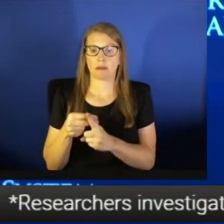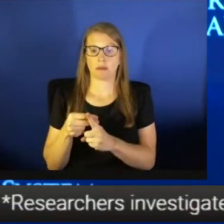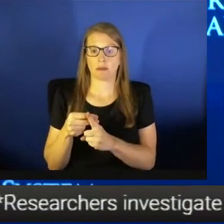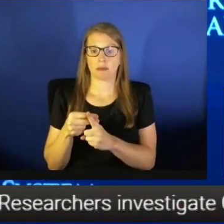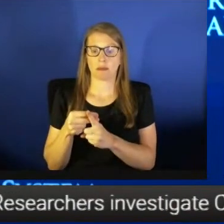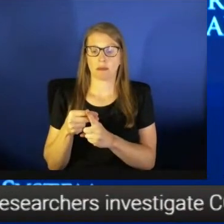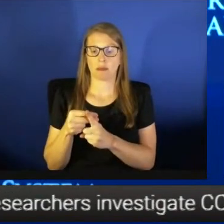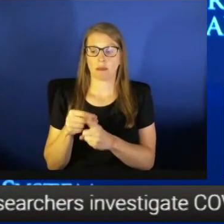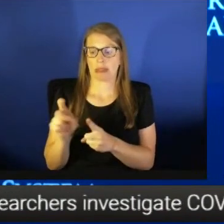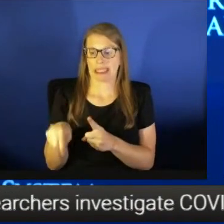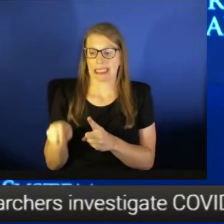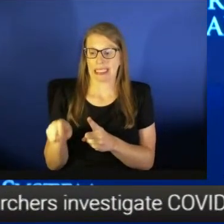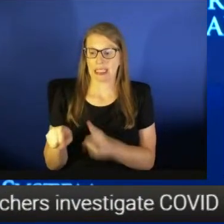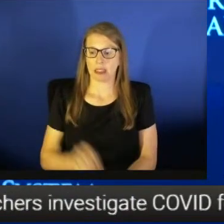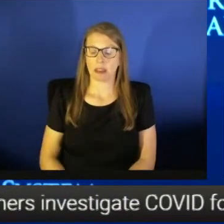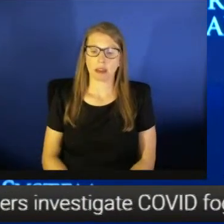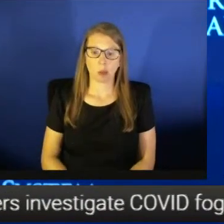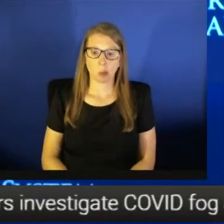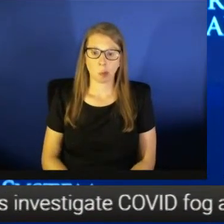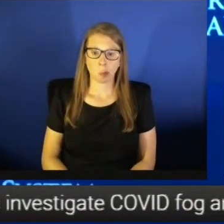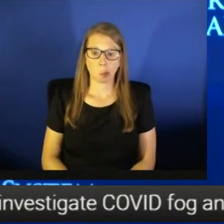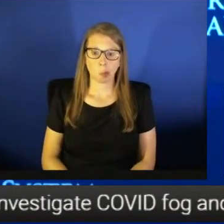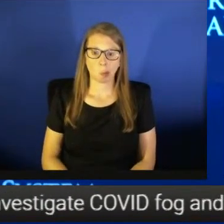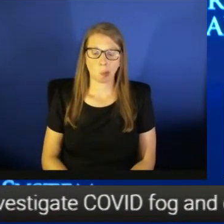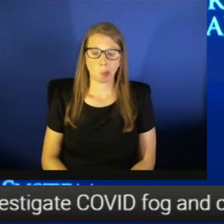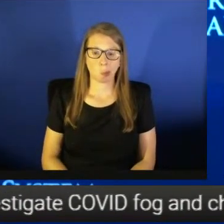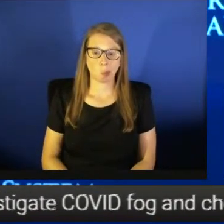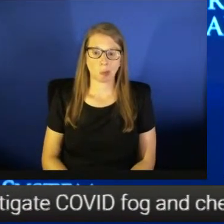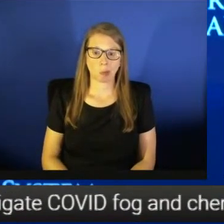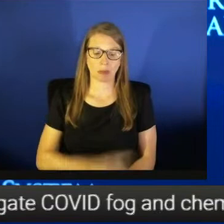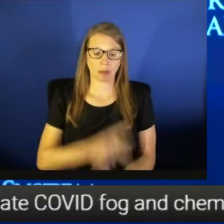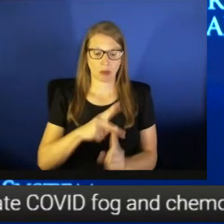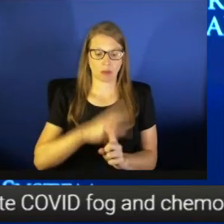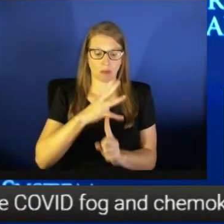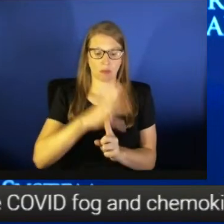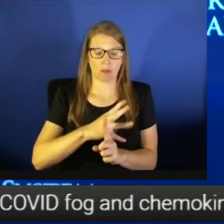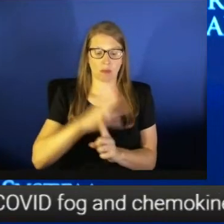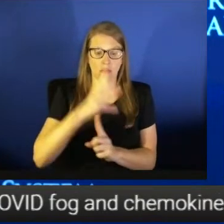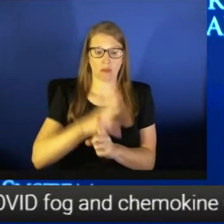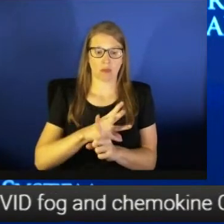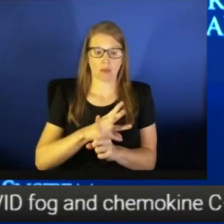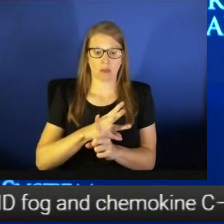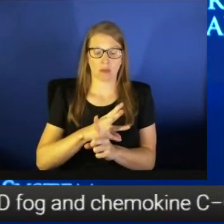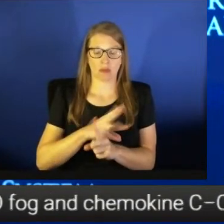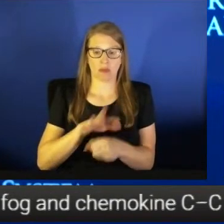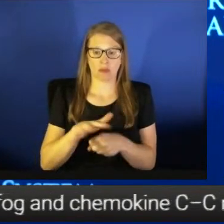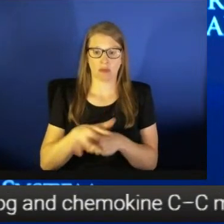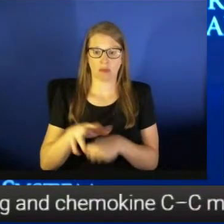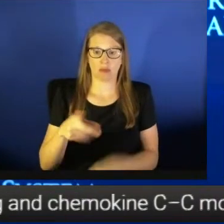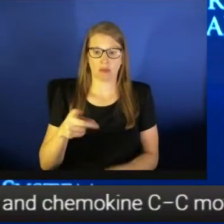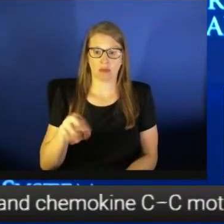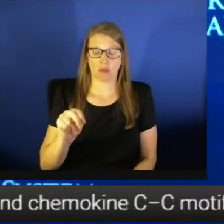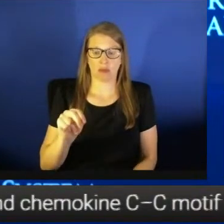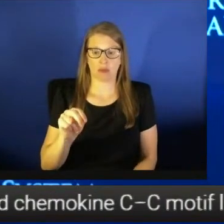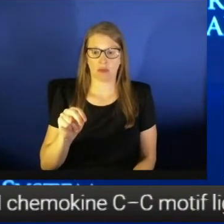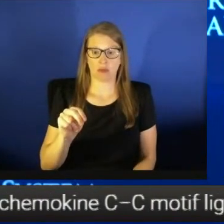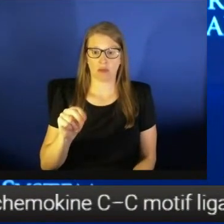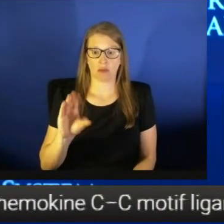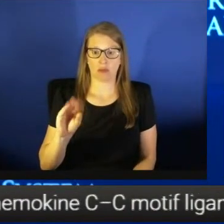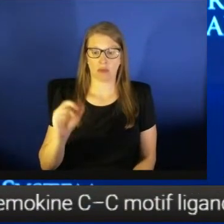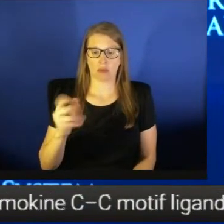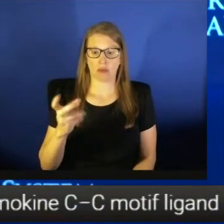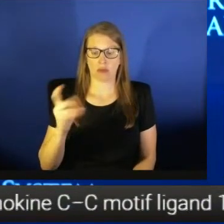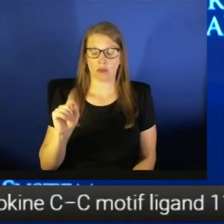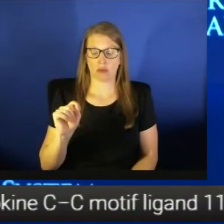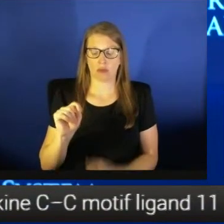needs. So 2, 4, 6 months, we have a number of protein conjugate vaccines that affect some of